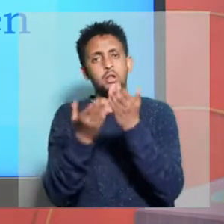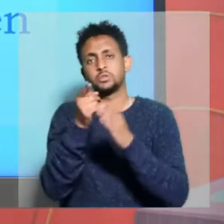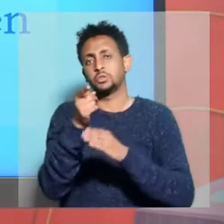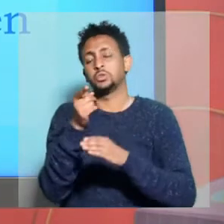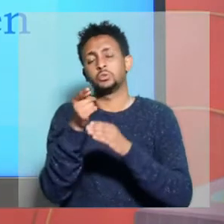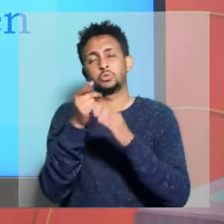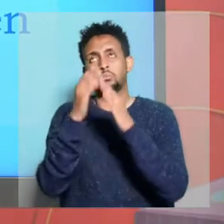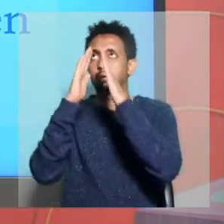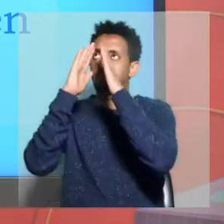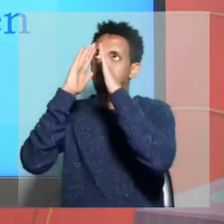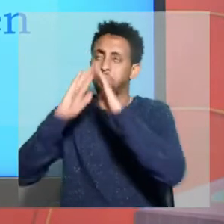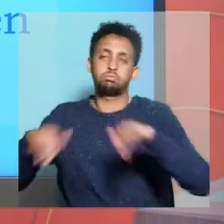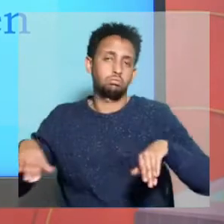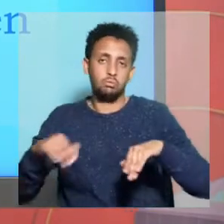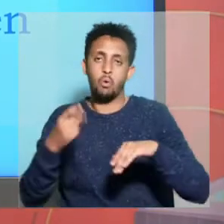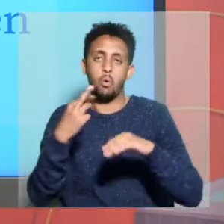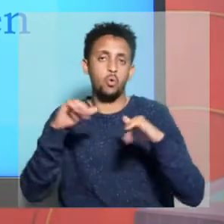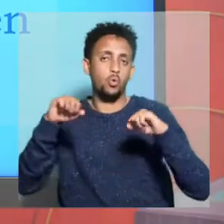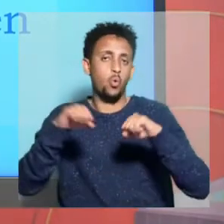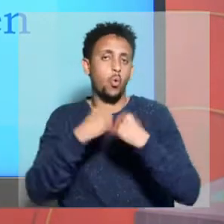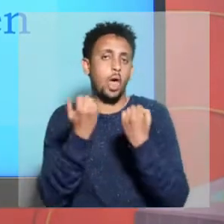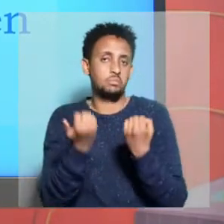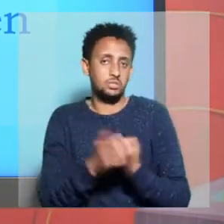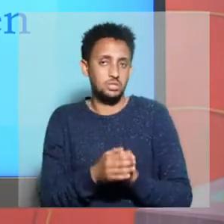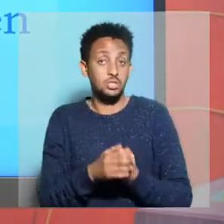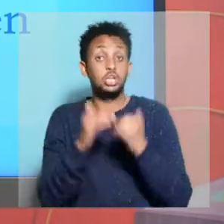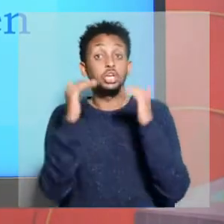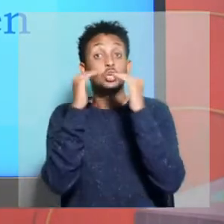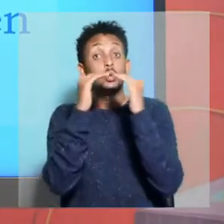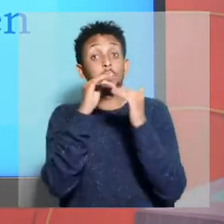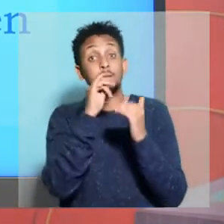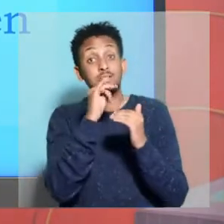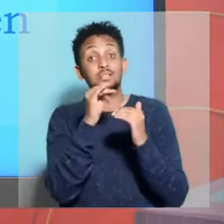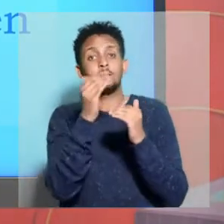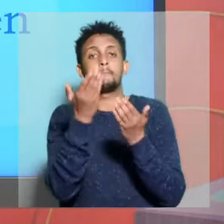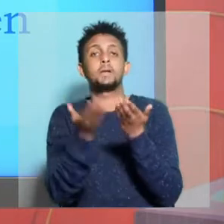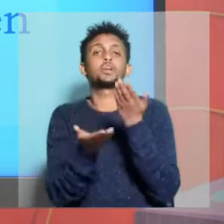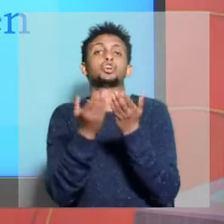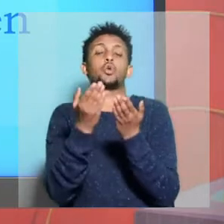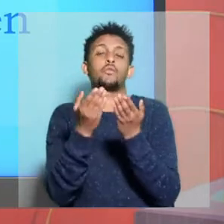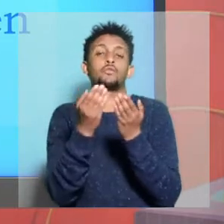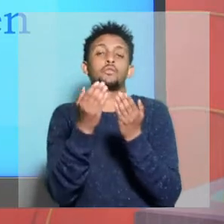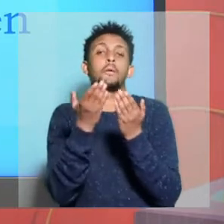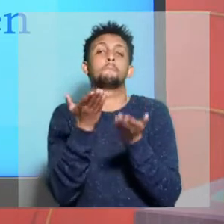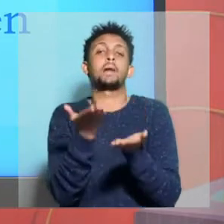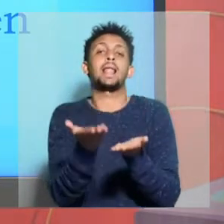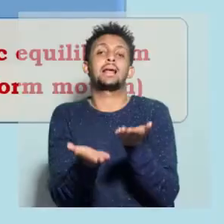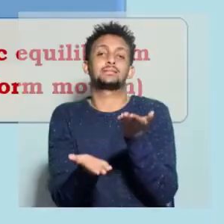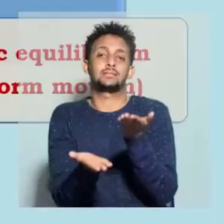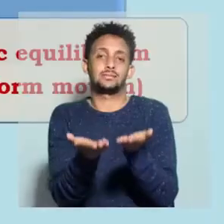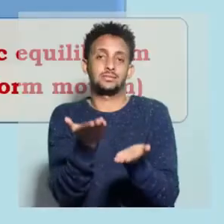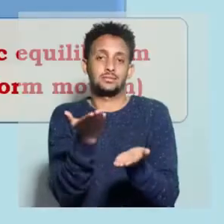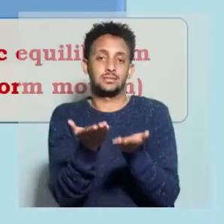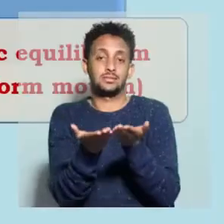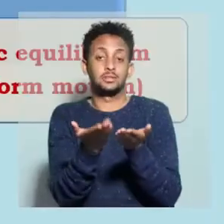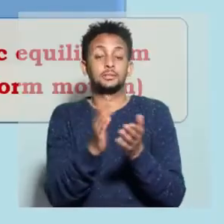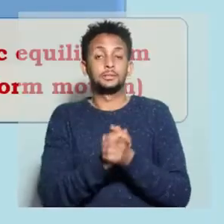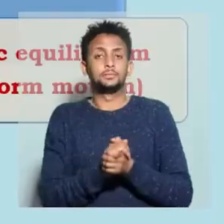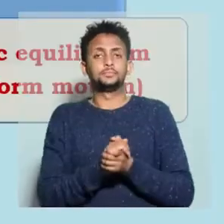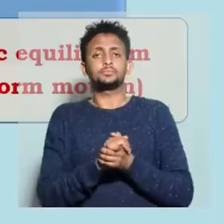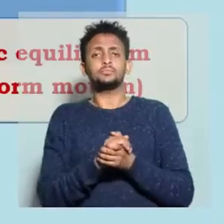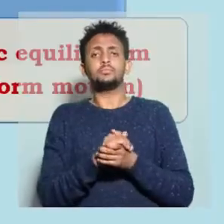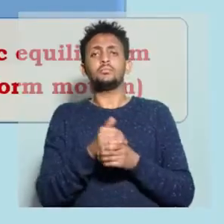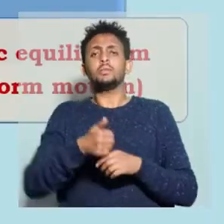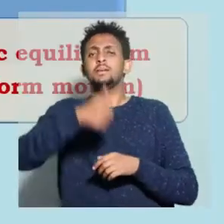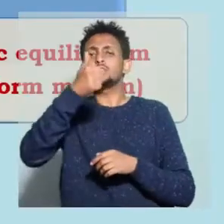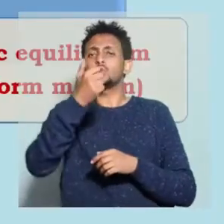will be collapsed. Therefore, this is what we call equilibrium. Equilibrium is a measure of state of balance. There are